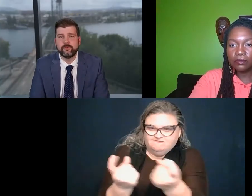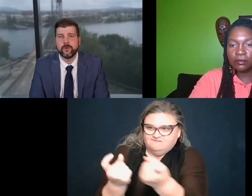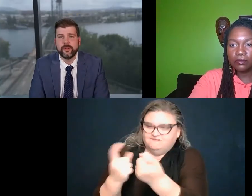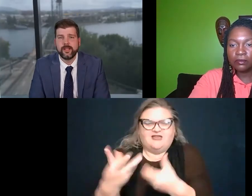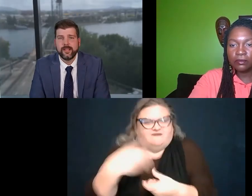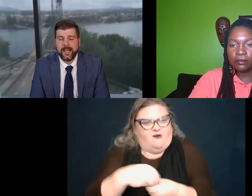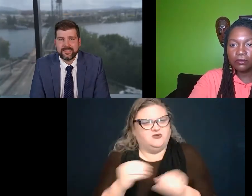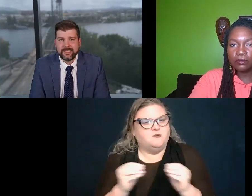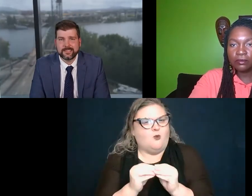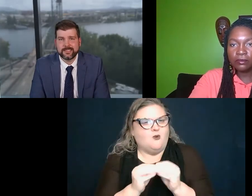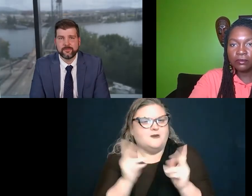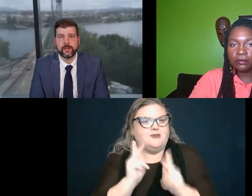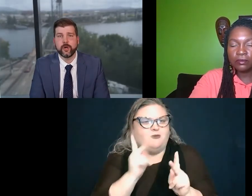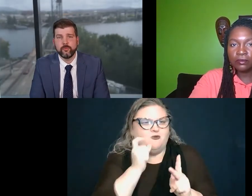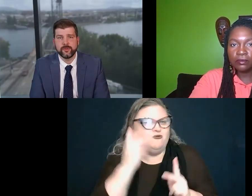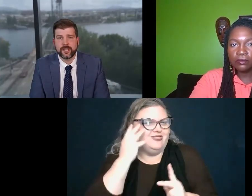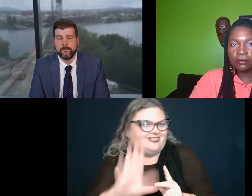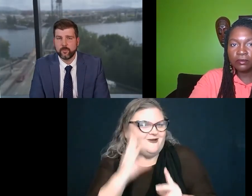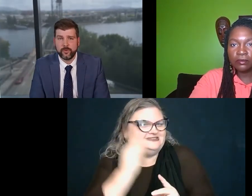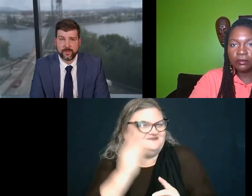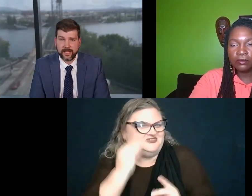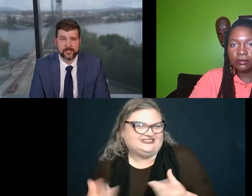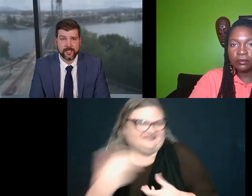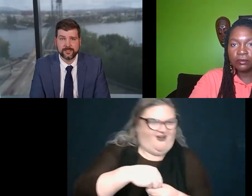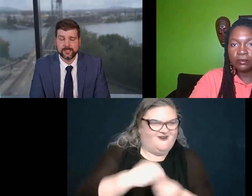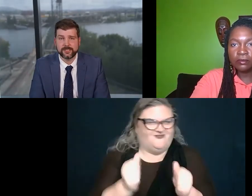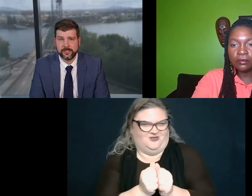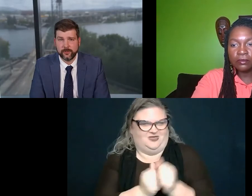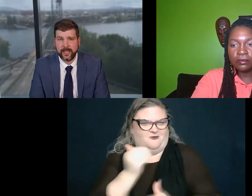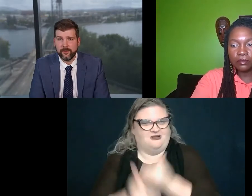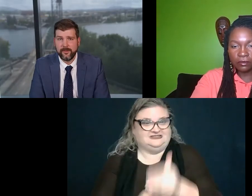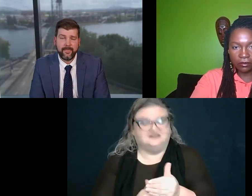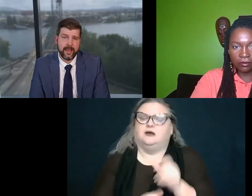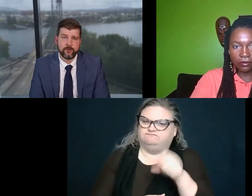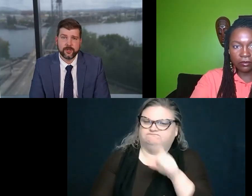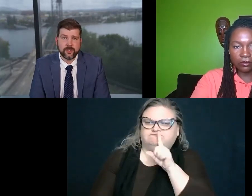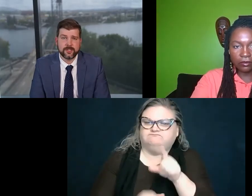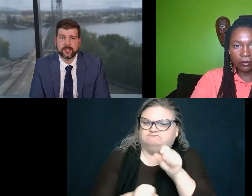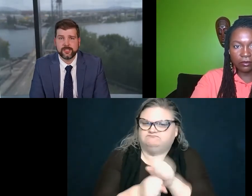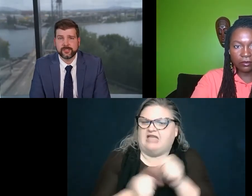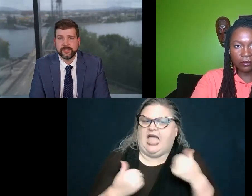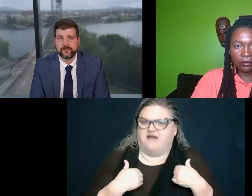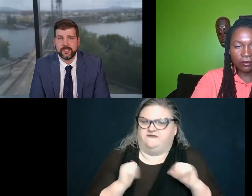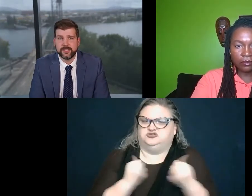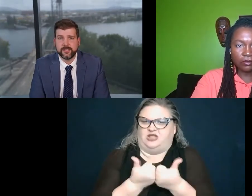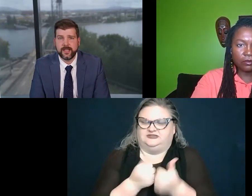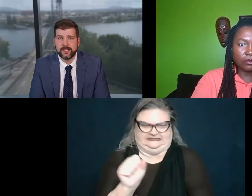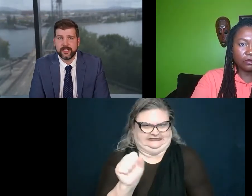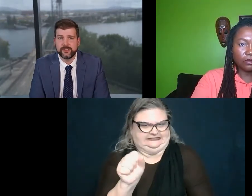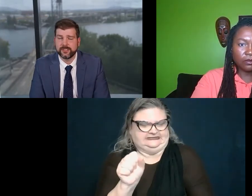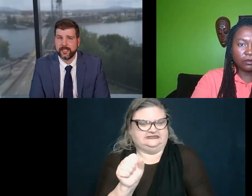done before. I see this as a very hopeful time. We've got challenges, no doubt. Everyone across the country is